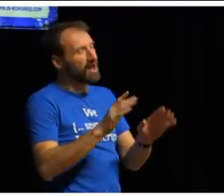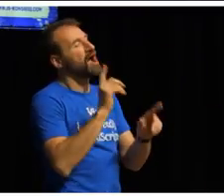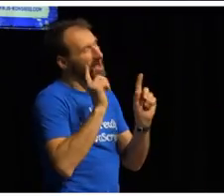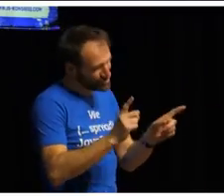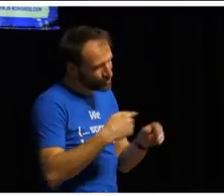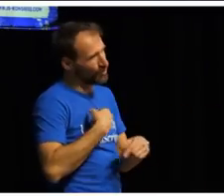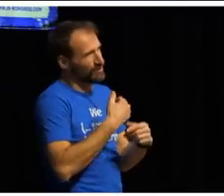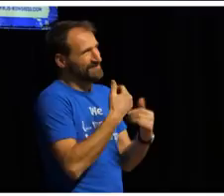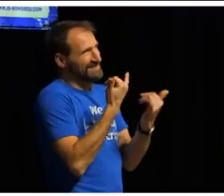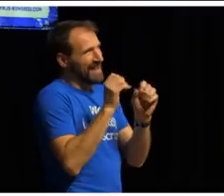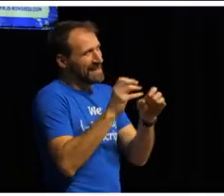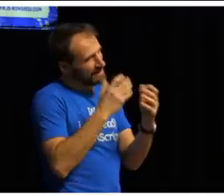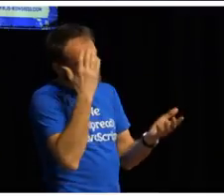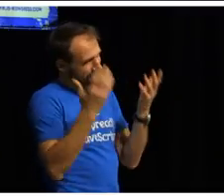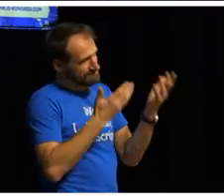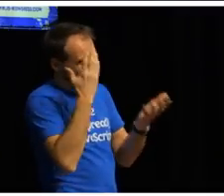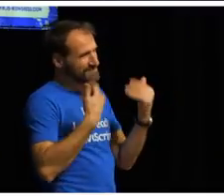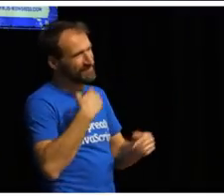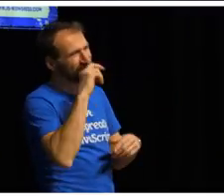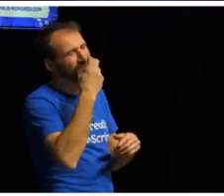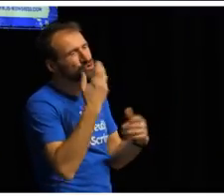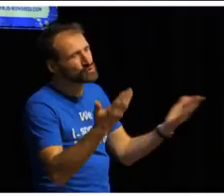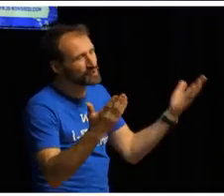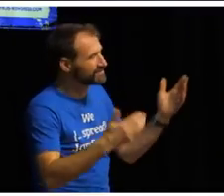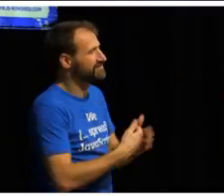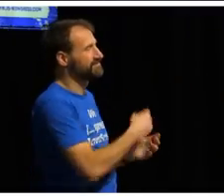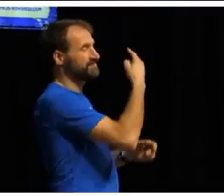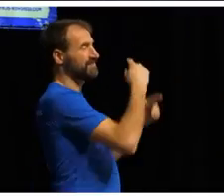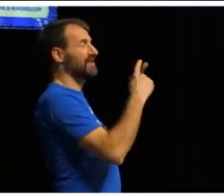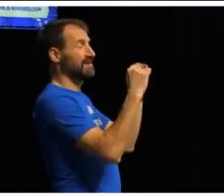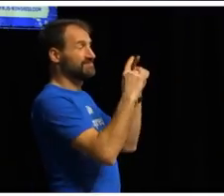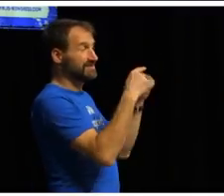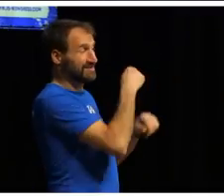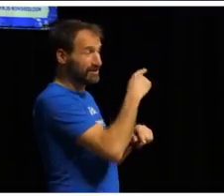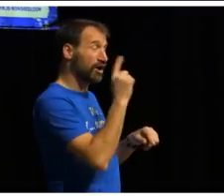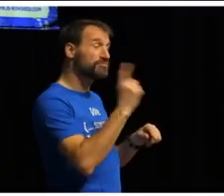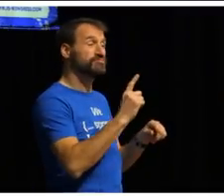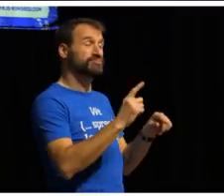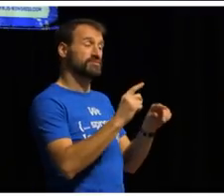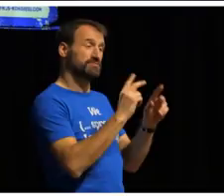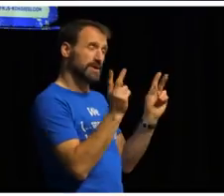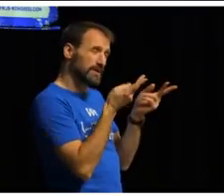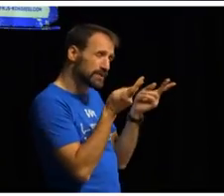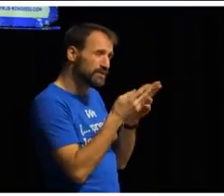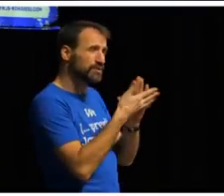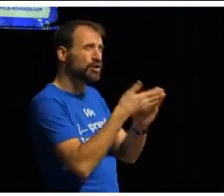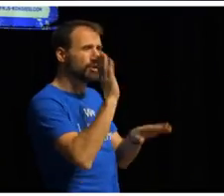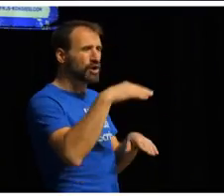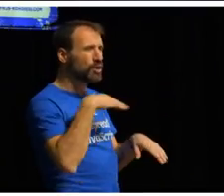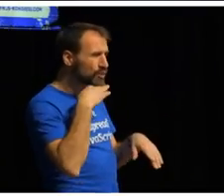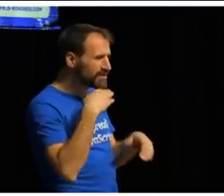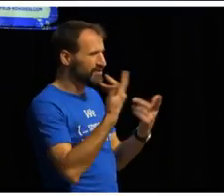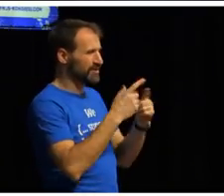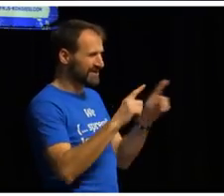if a picture contains a dog or not. And those are your training images. An internal presentation of a